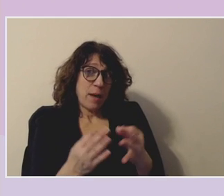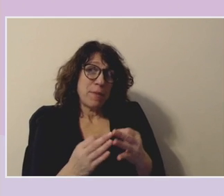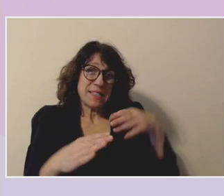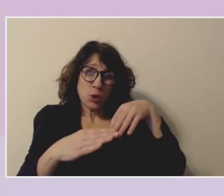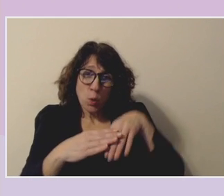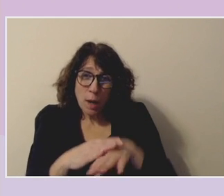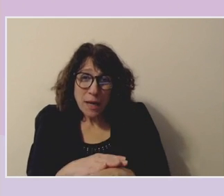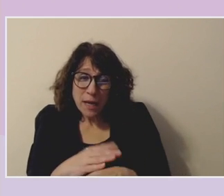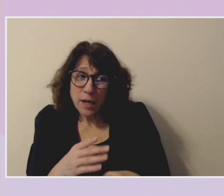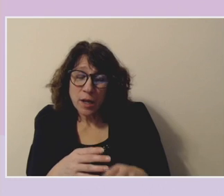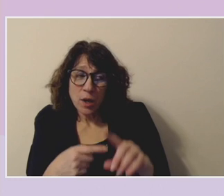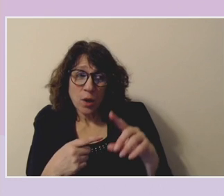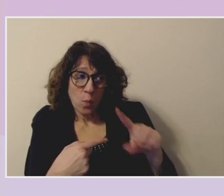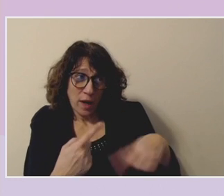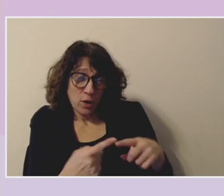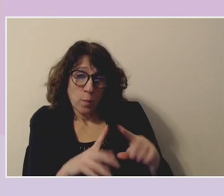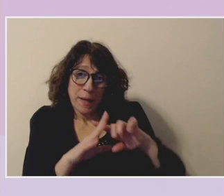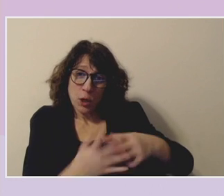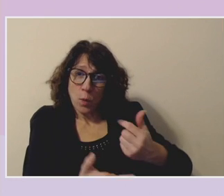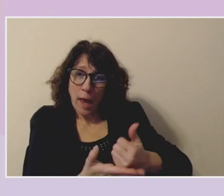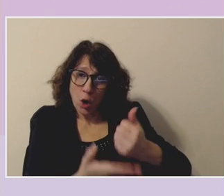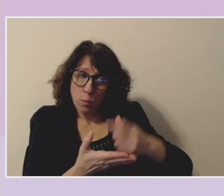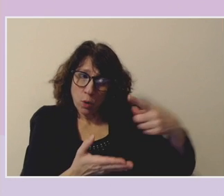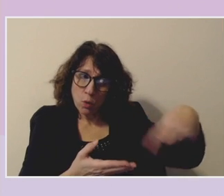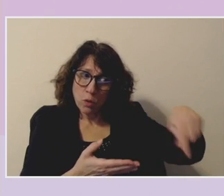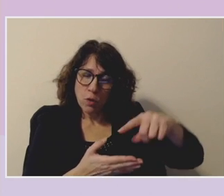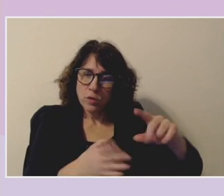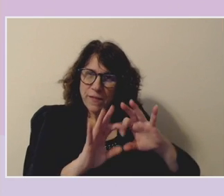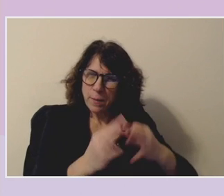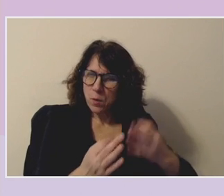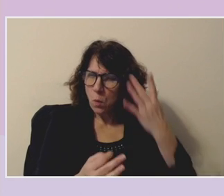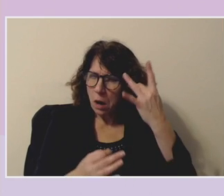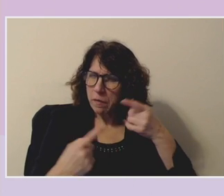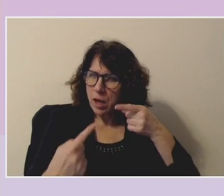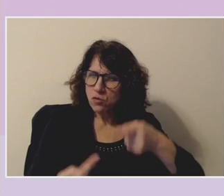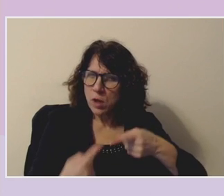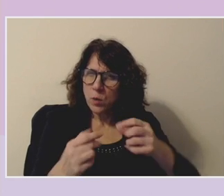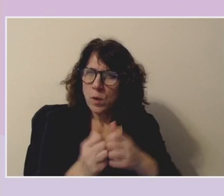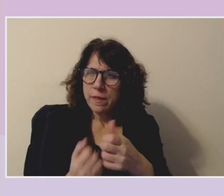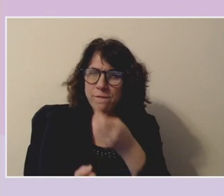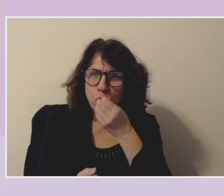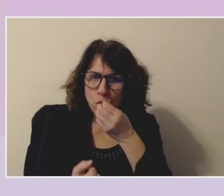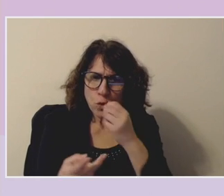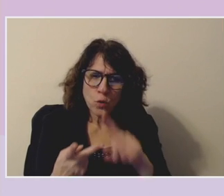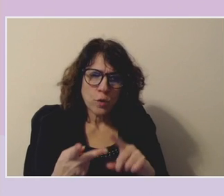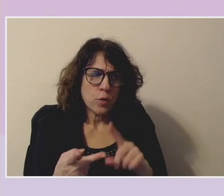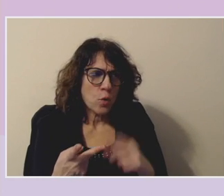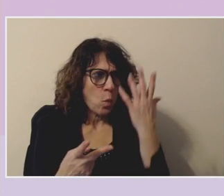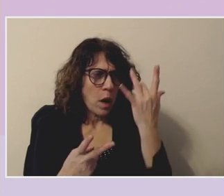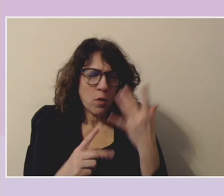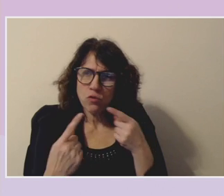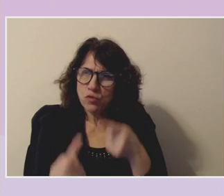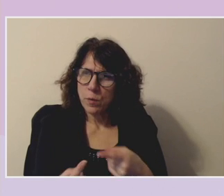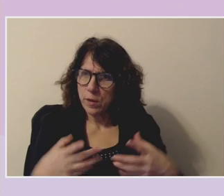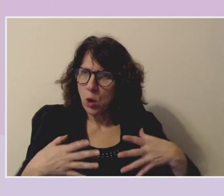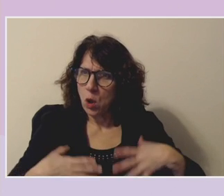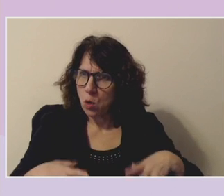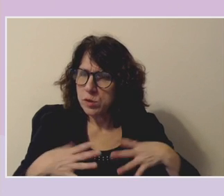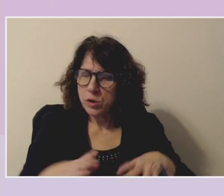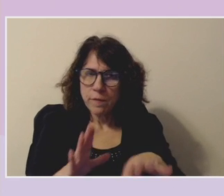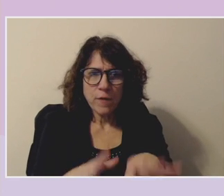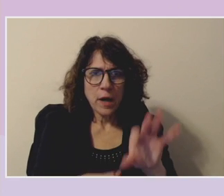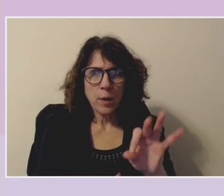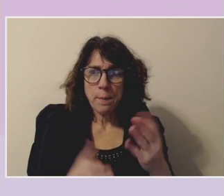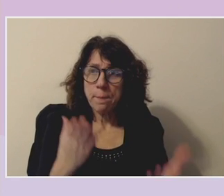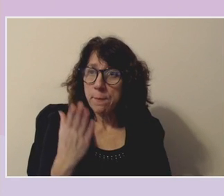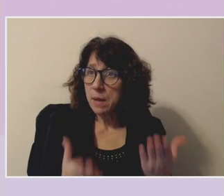door and you can figure out why are they struggling with food, why are they struggling with, you know, clothing, you find out, well, maybe they